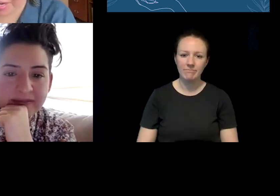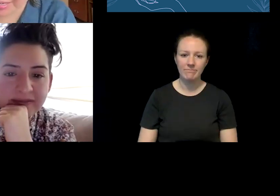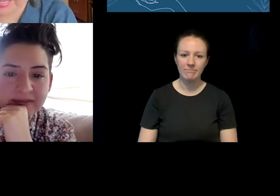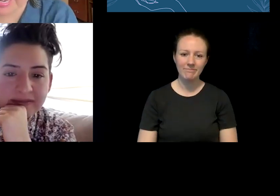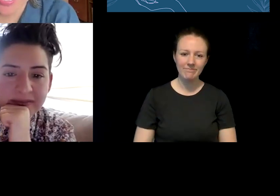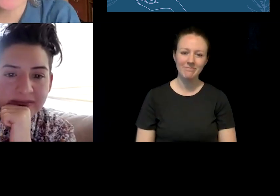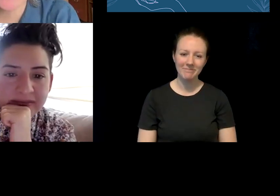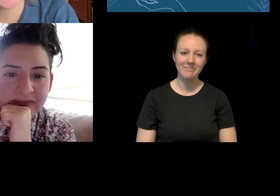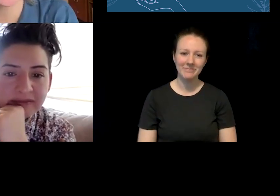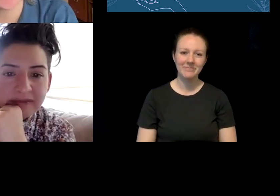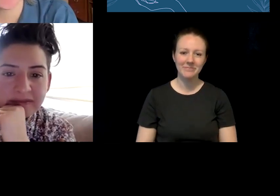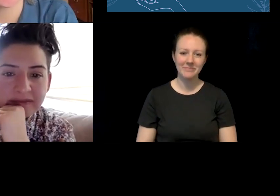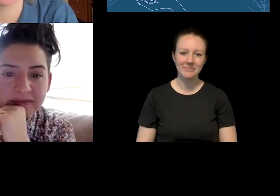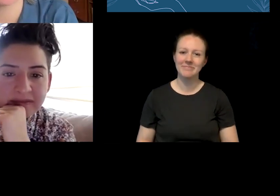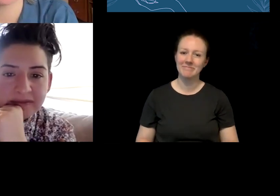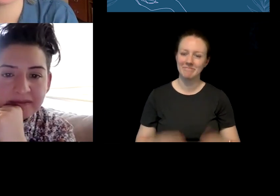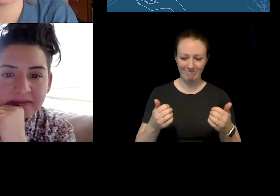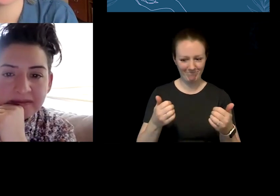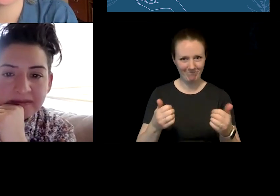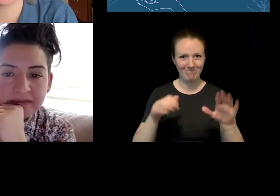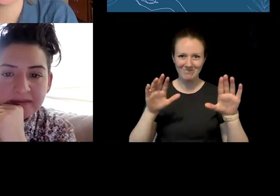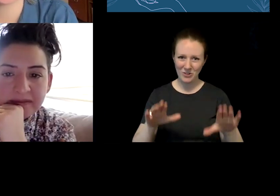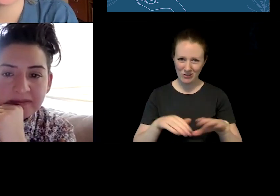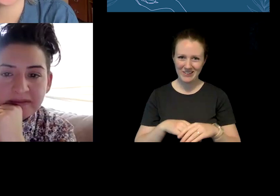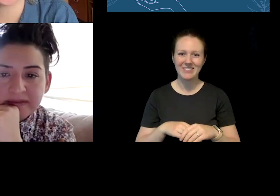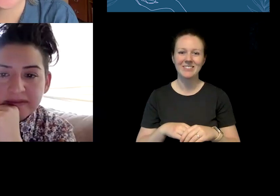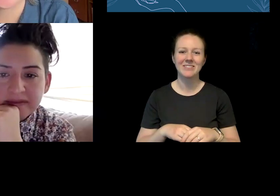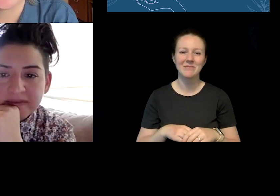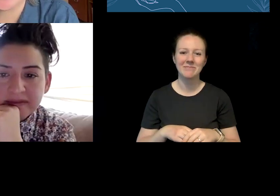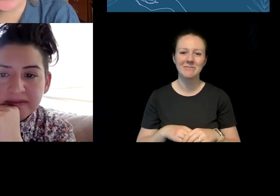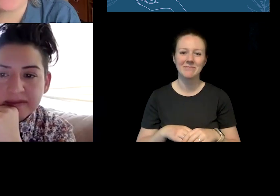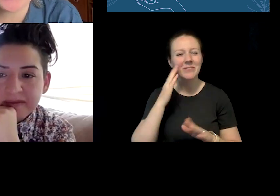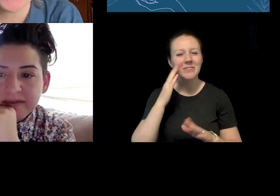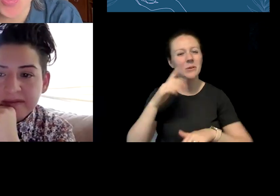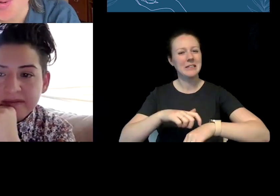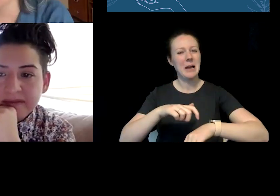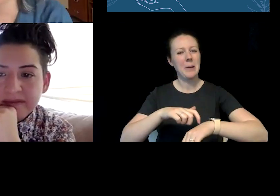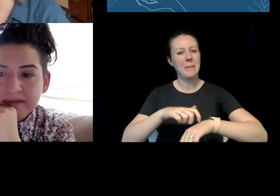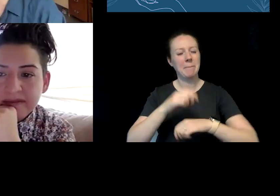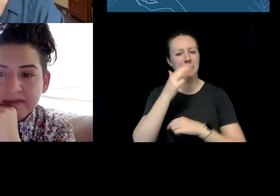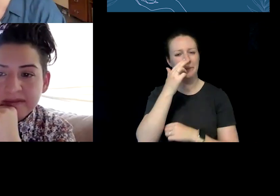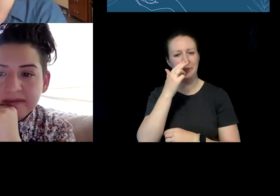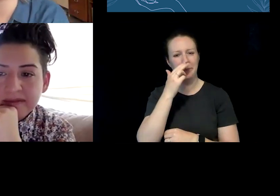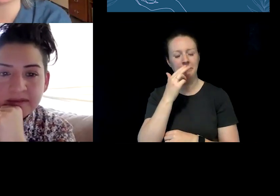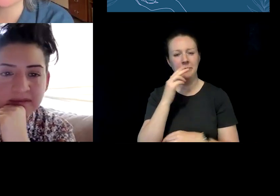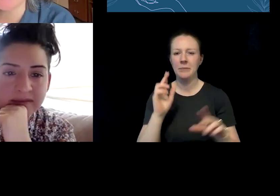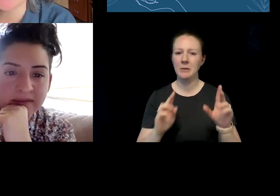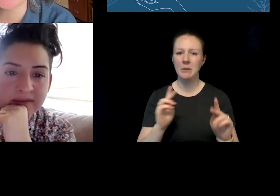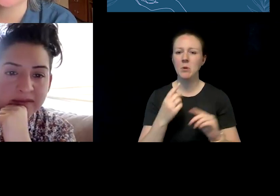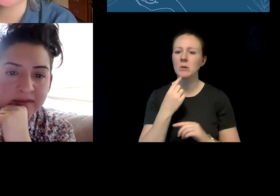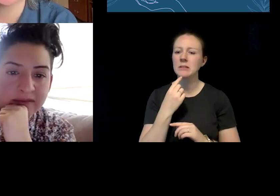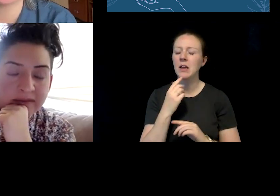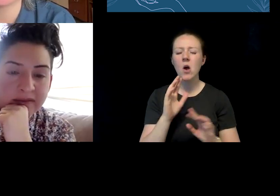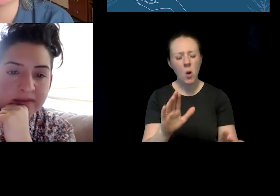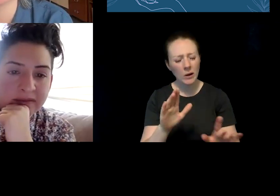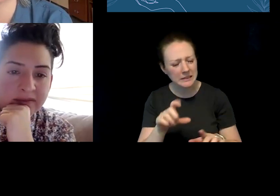That's great. I mean, I think time is such a thing, isn't it? Like, people are always going on, oh, if only I had more